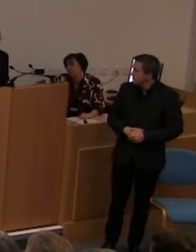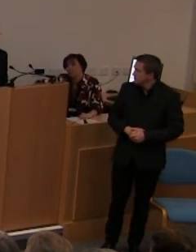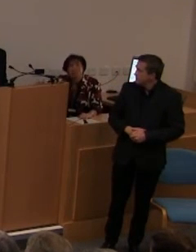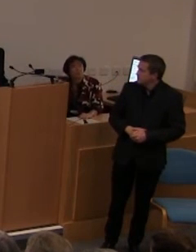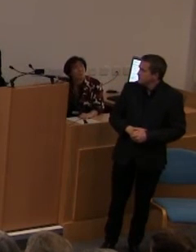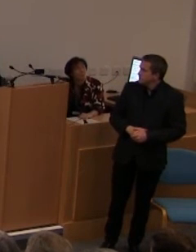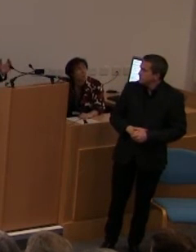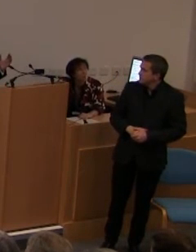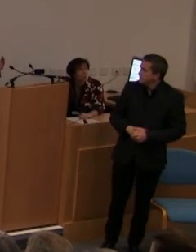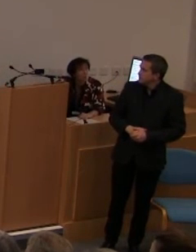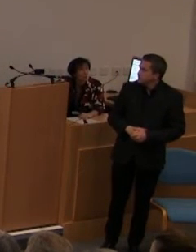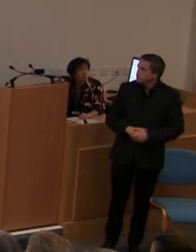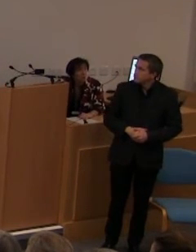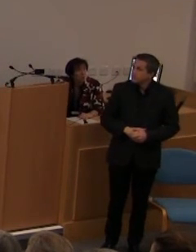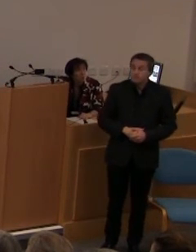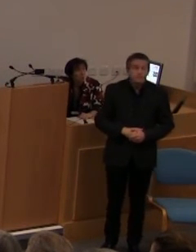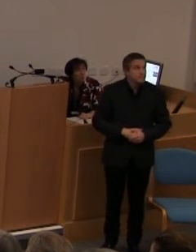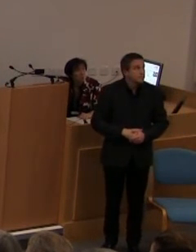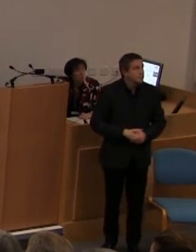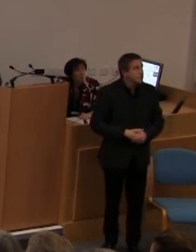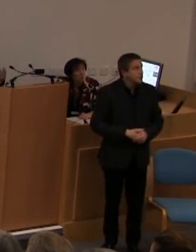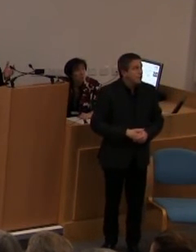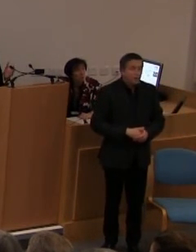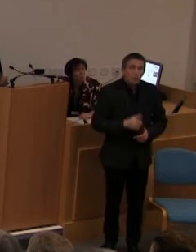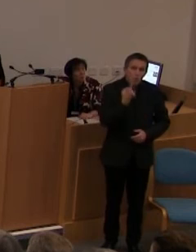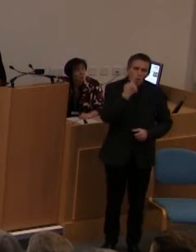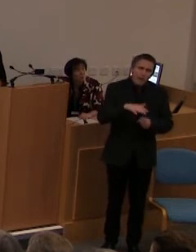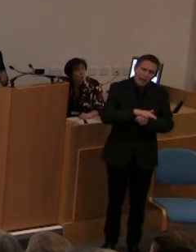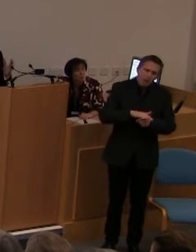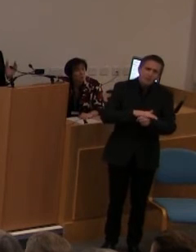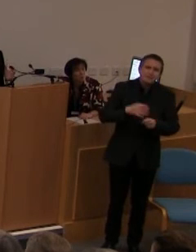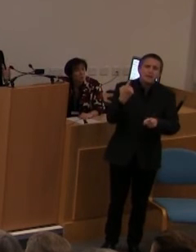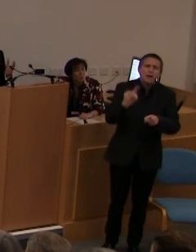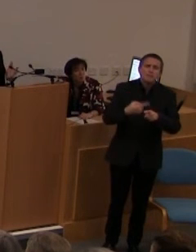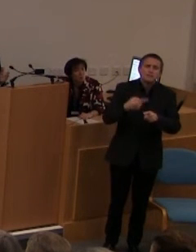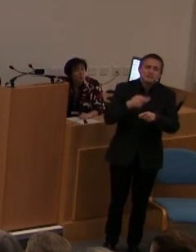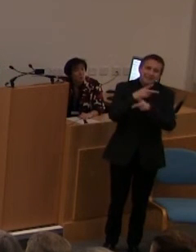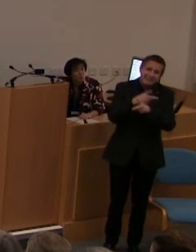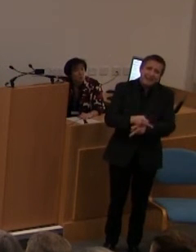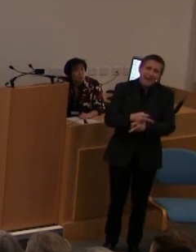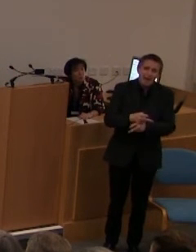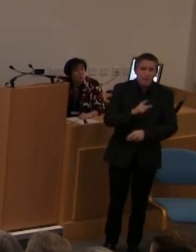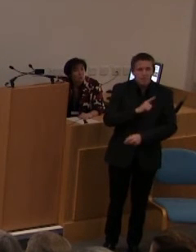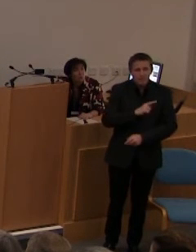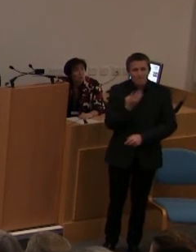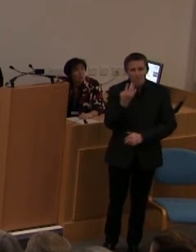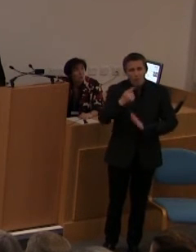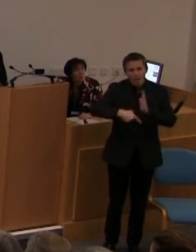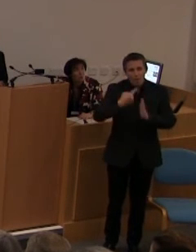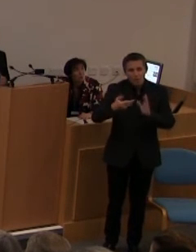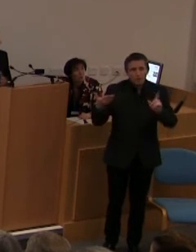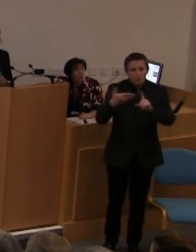right. Another area that's a major challenge for us is emergency care, the four-hour waiting time